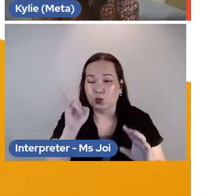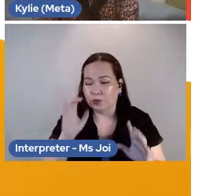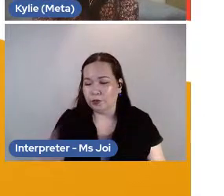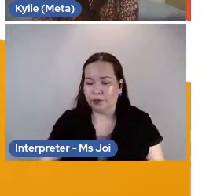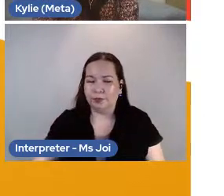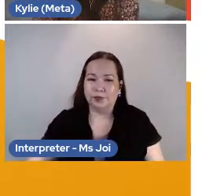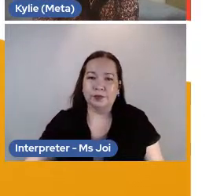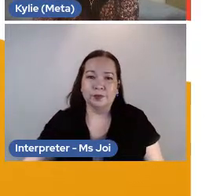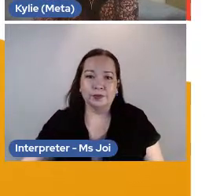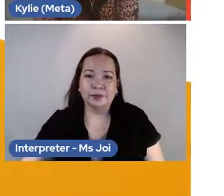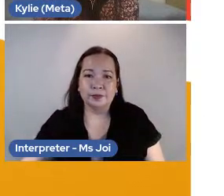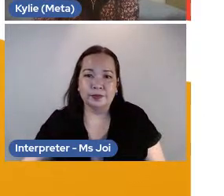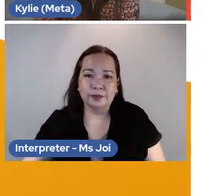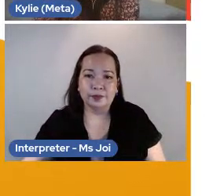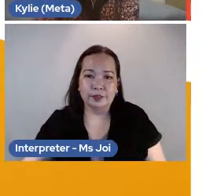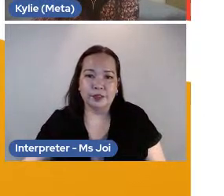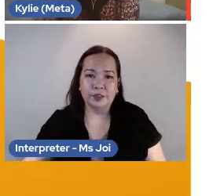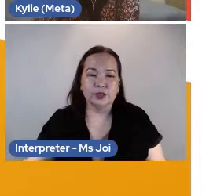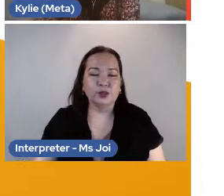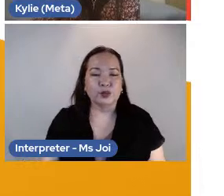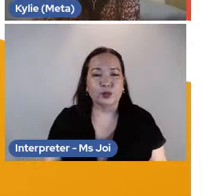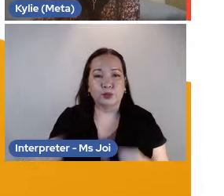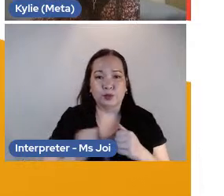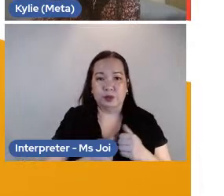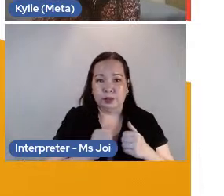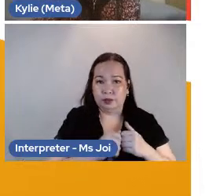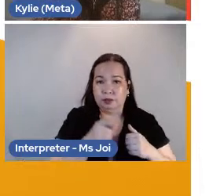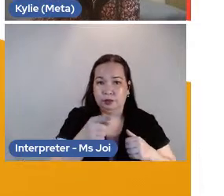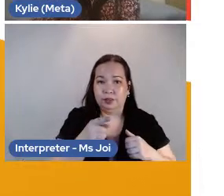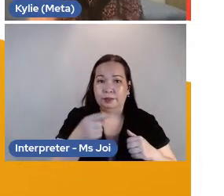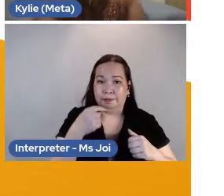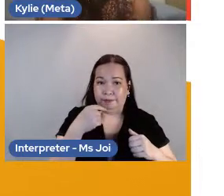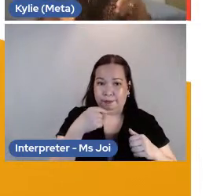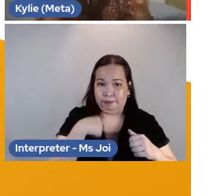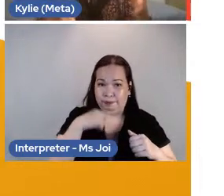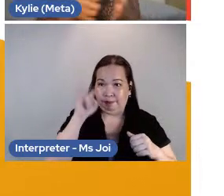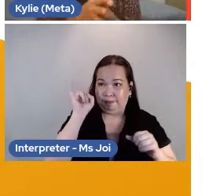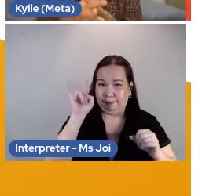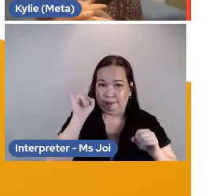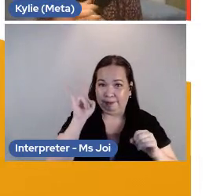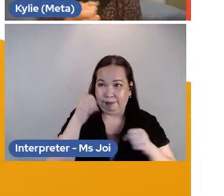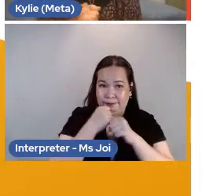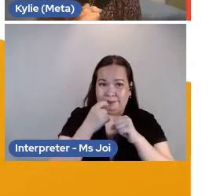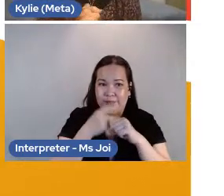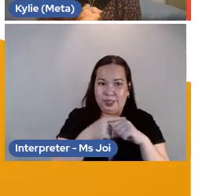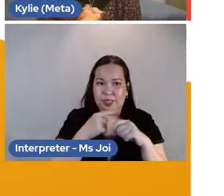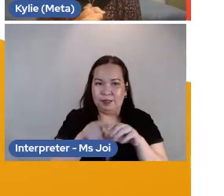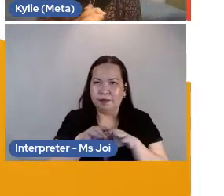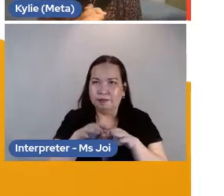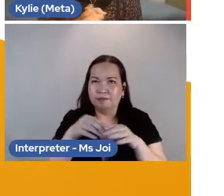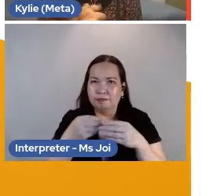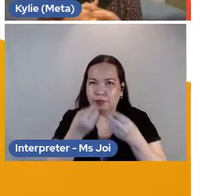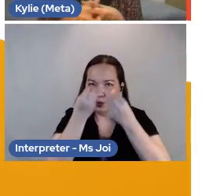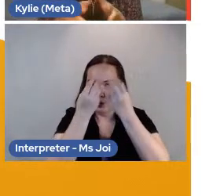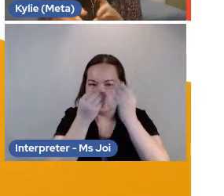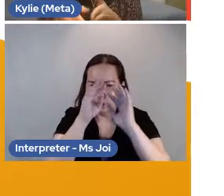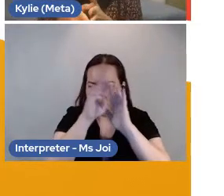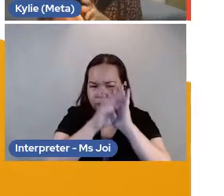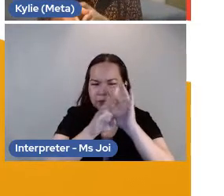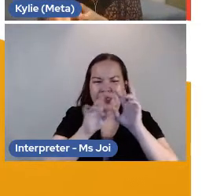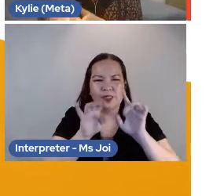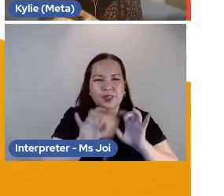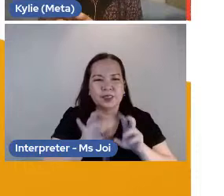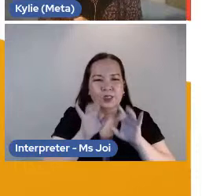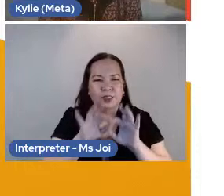is the information that the advertiser entered when they were doing step 2 of the process that I spoke about earlier. So setting